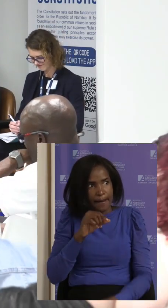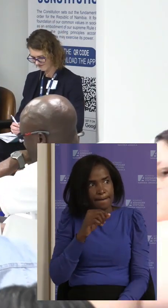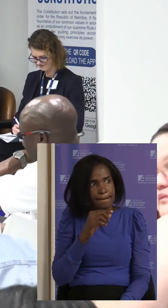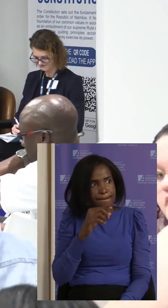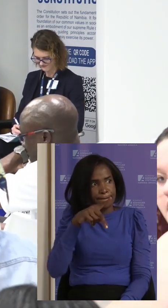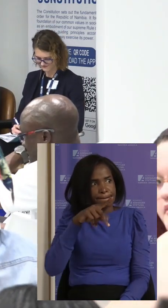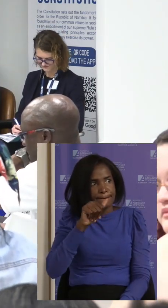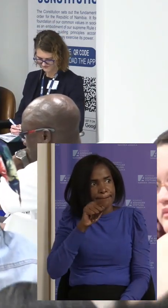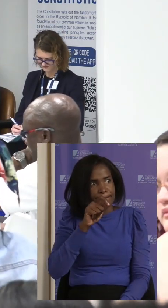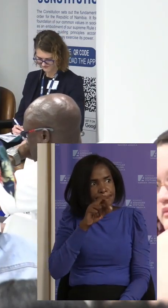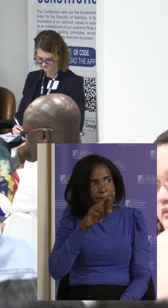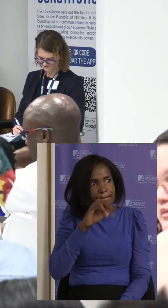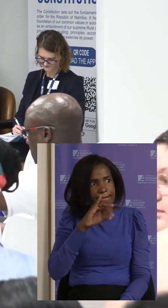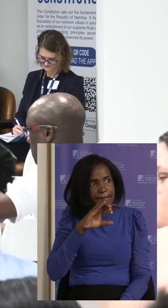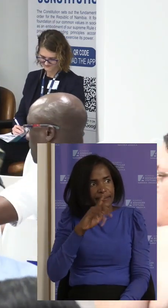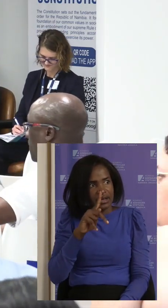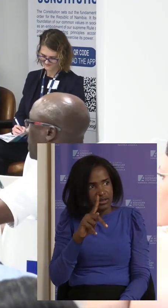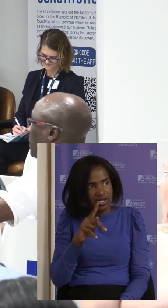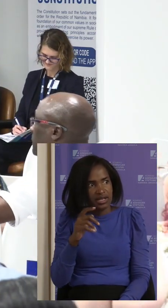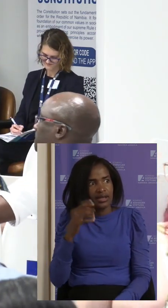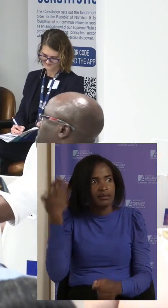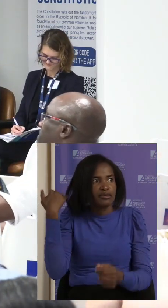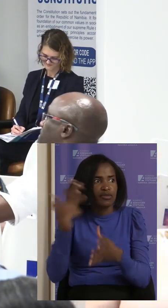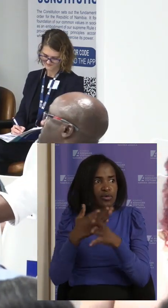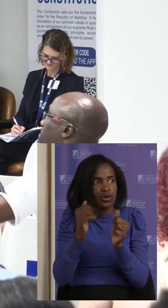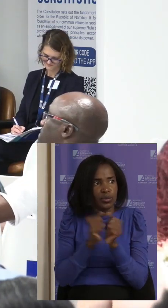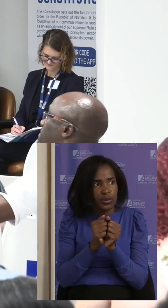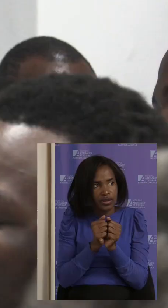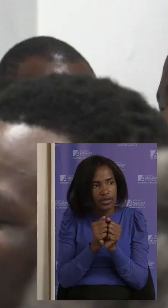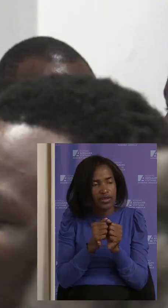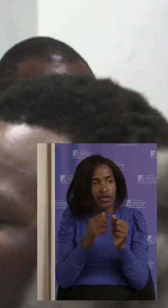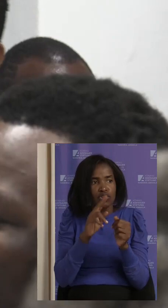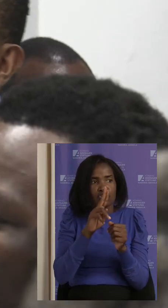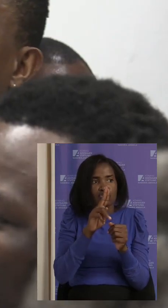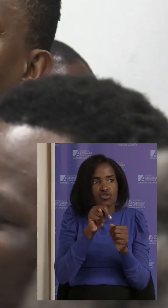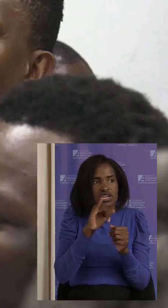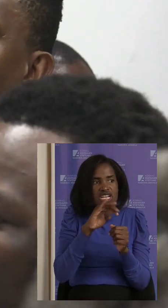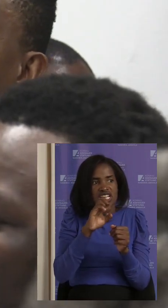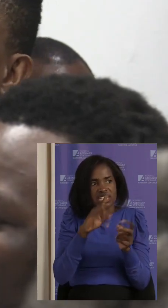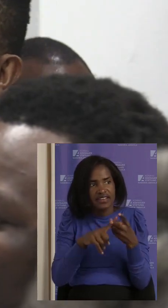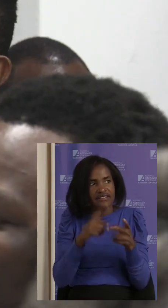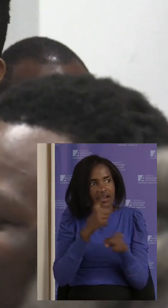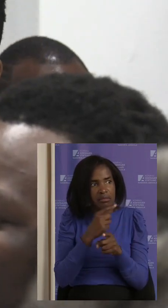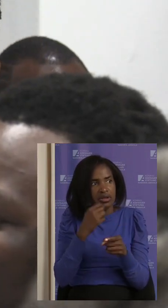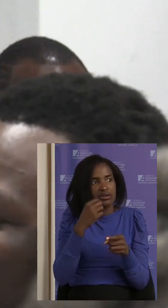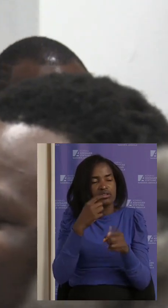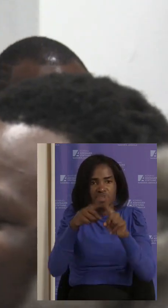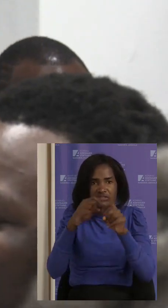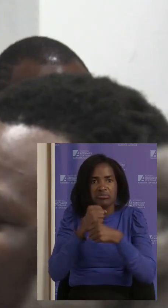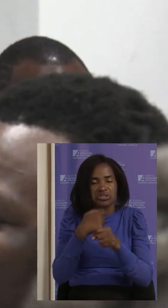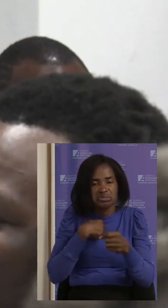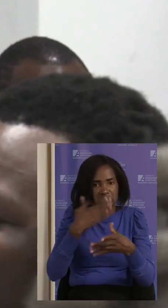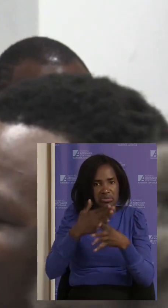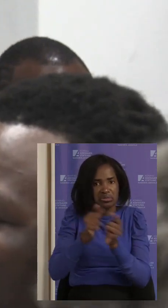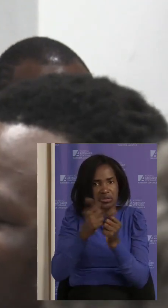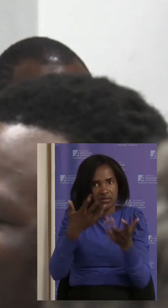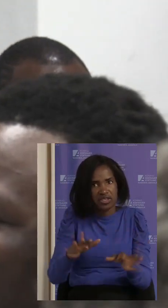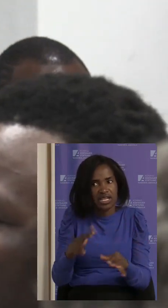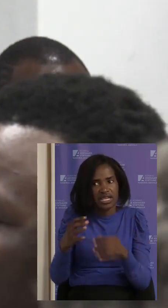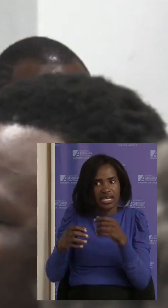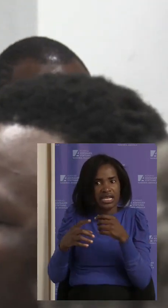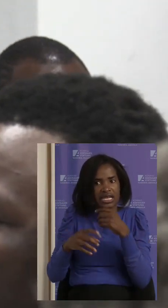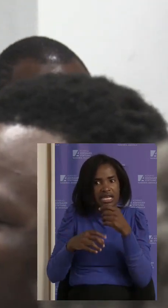education specialist who's had the privilege to work with institutions like UNICEF as well as the government on various projects over the